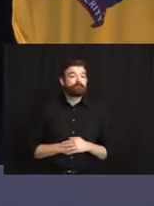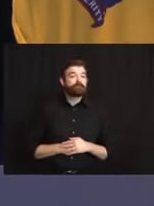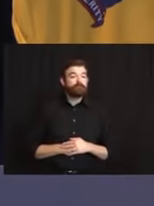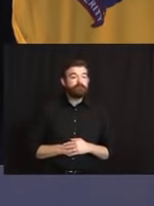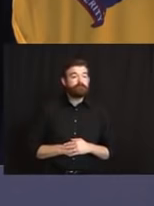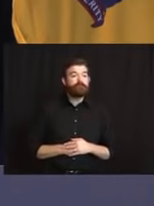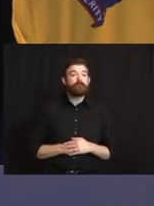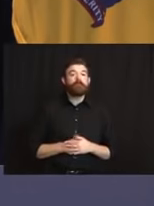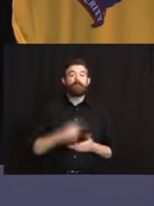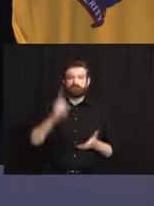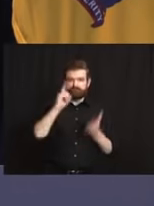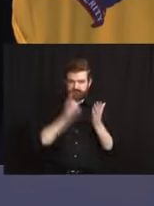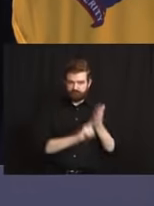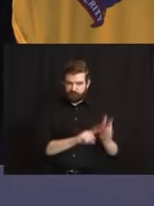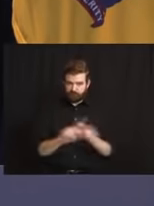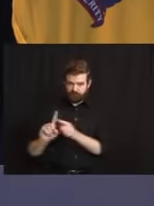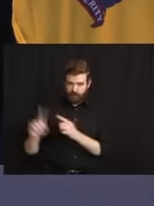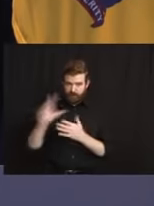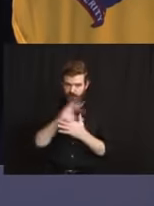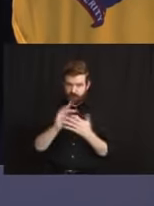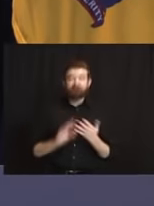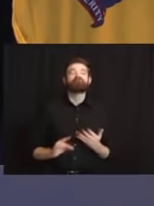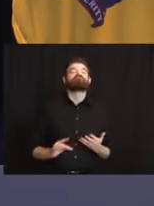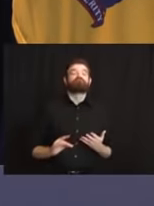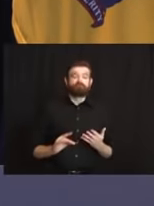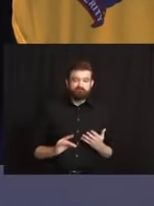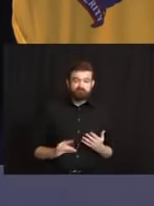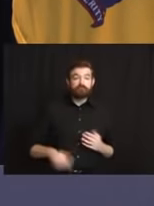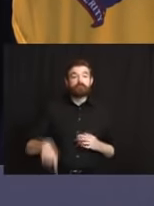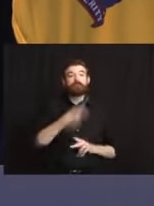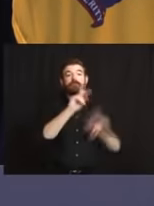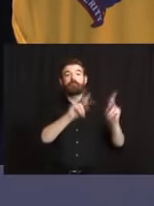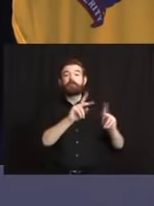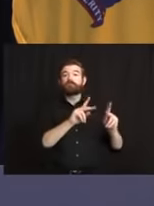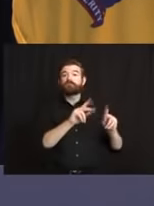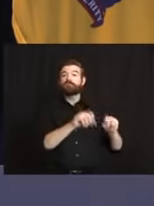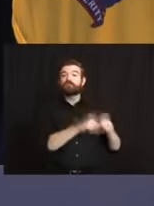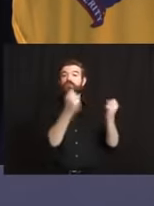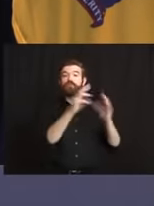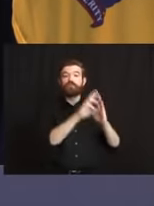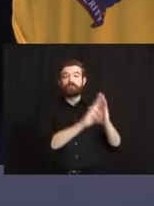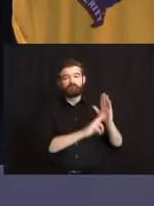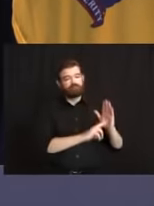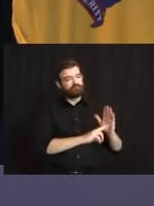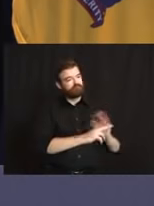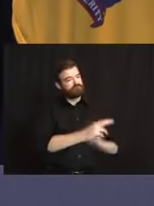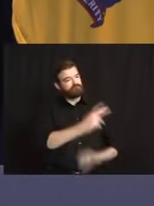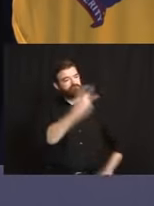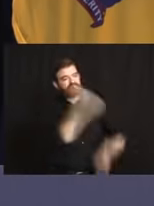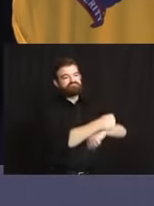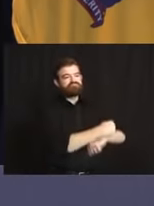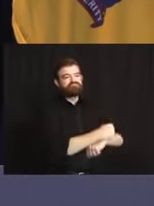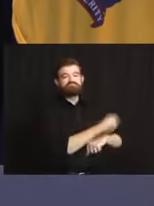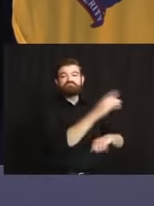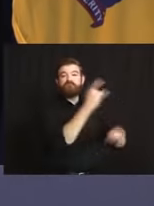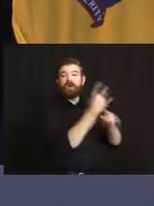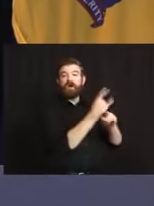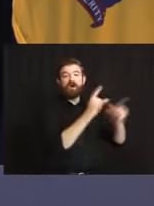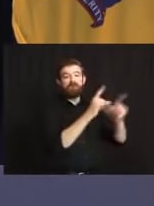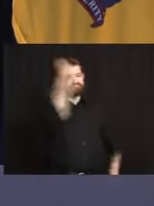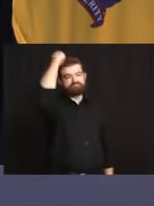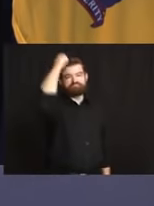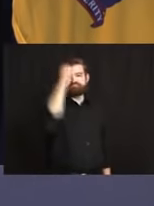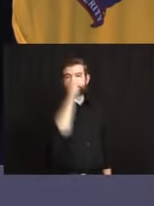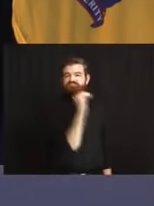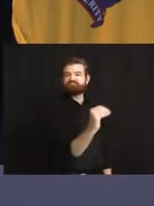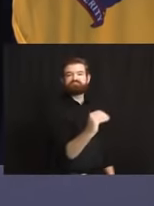the people that are breaking the rules, close them down. Take their liquor license away, period. Zero tolerance. If you